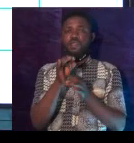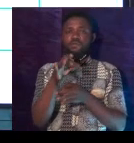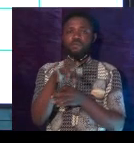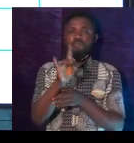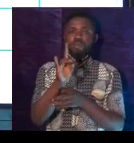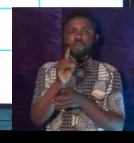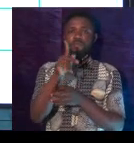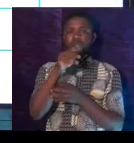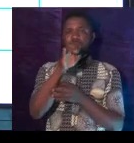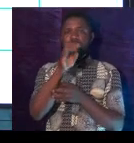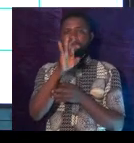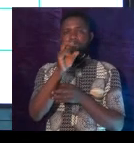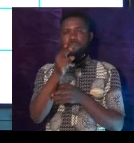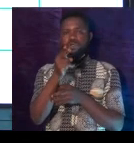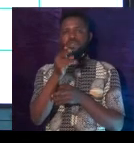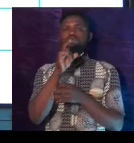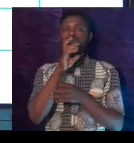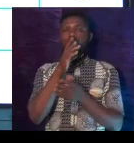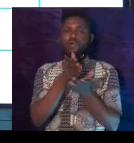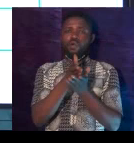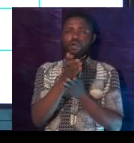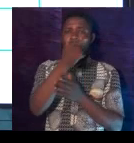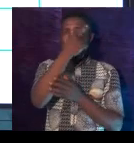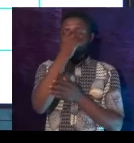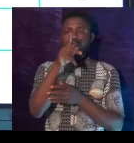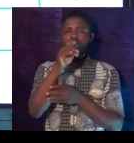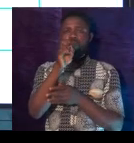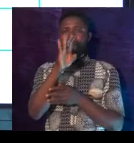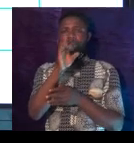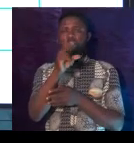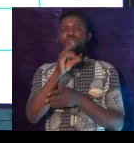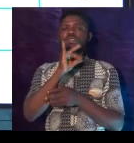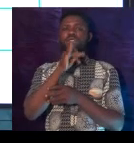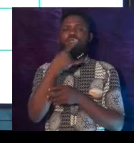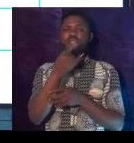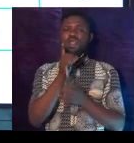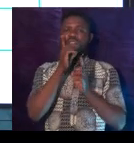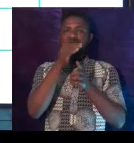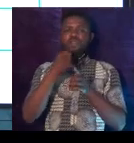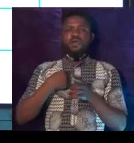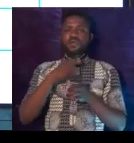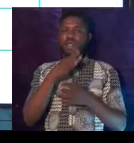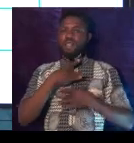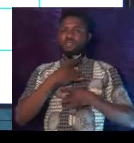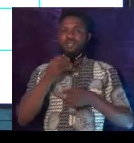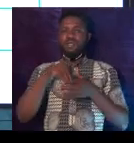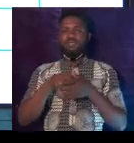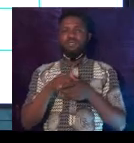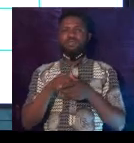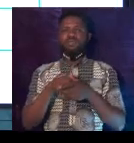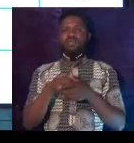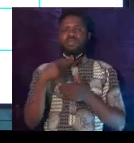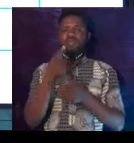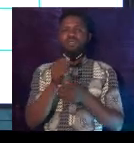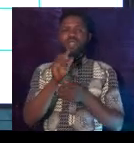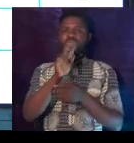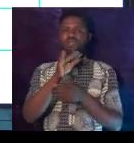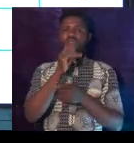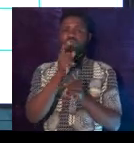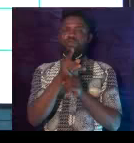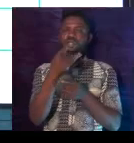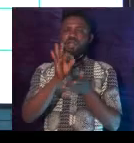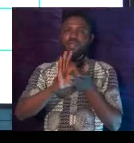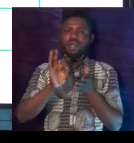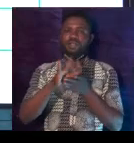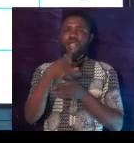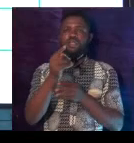Well, if you selected Punch, then you are correct, because Punch is the data we are interested in. The 13 is just the